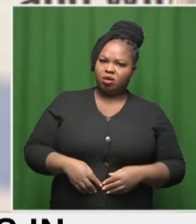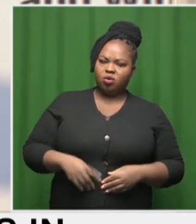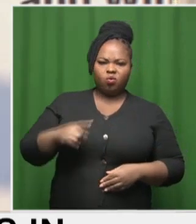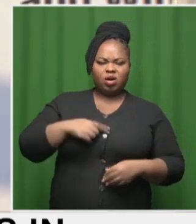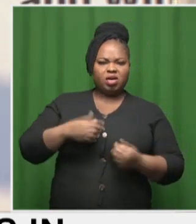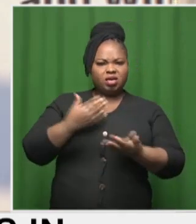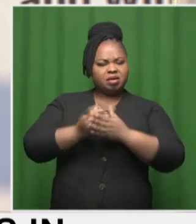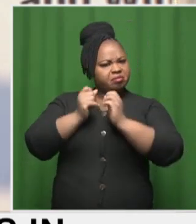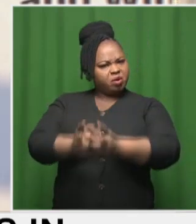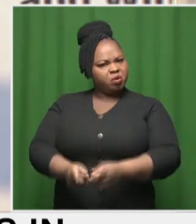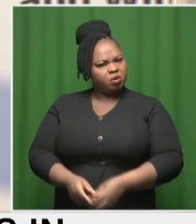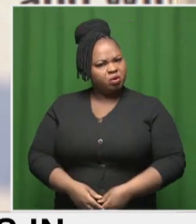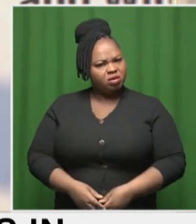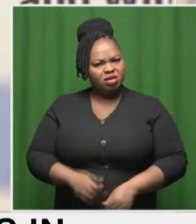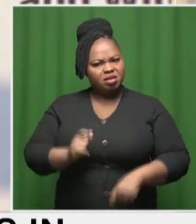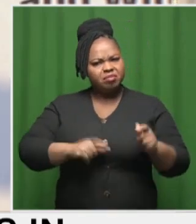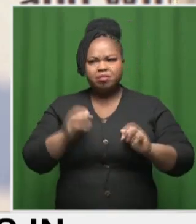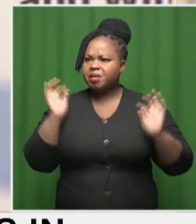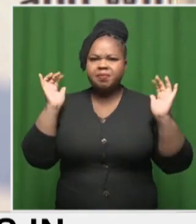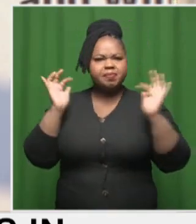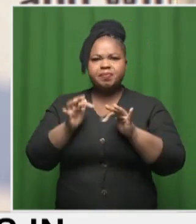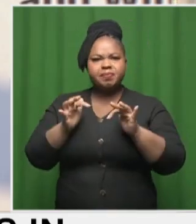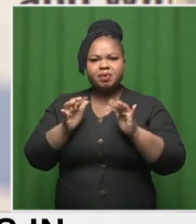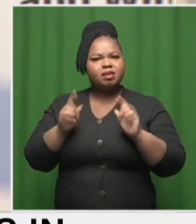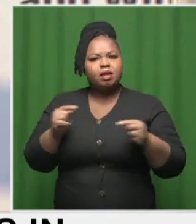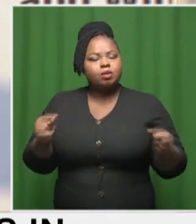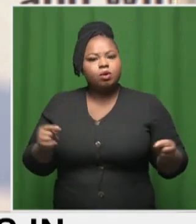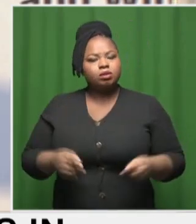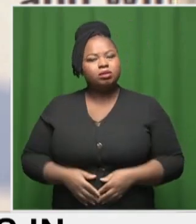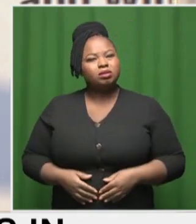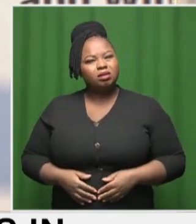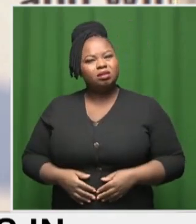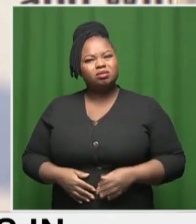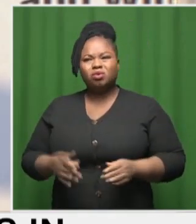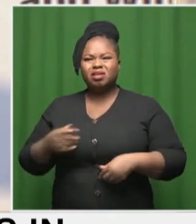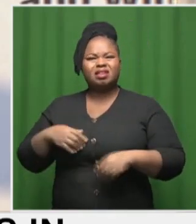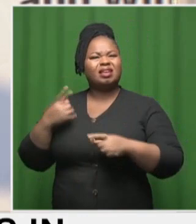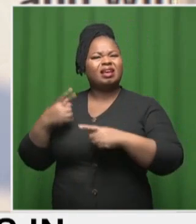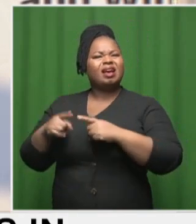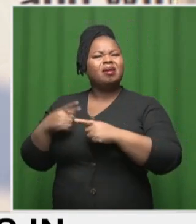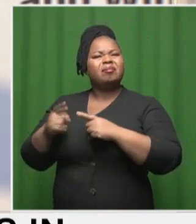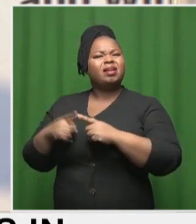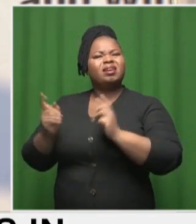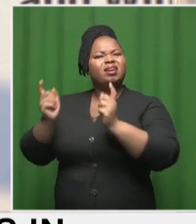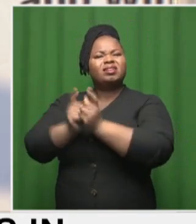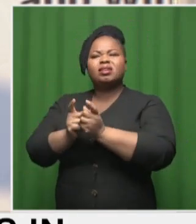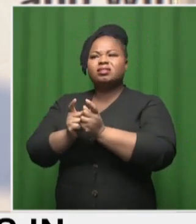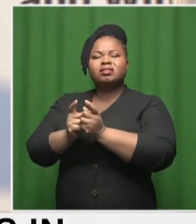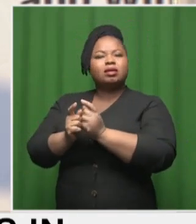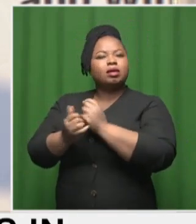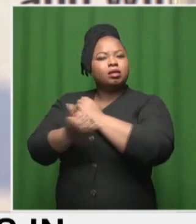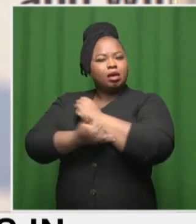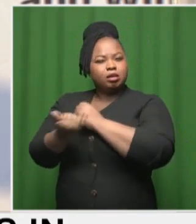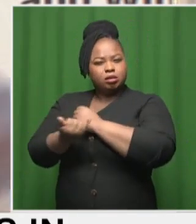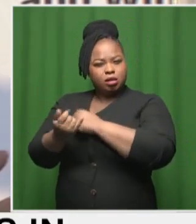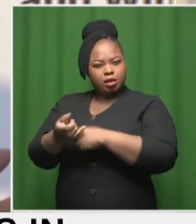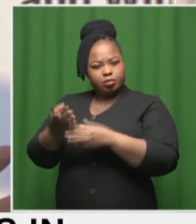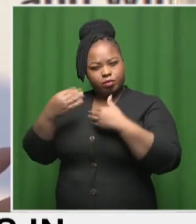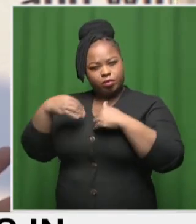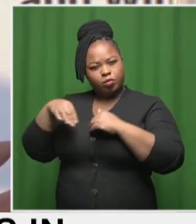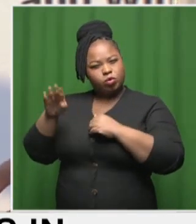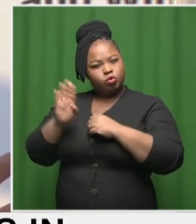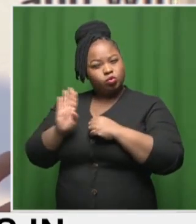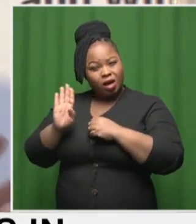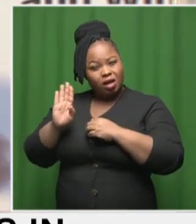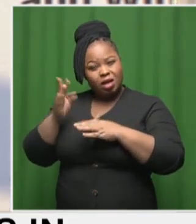injured, that people couldn't go out and watch them, to play against a country like Botswana, to go onto a world stage. The whole issue around money, I